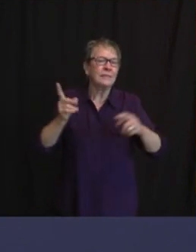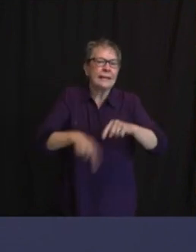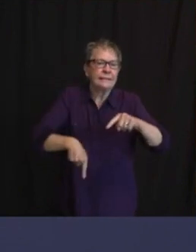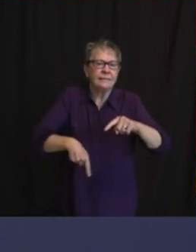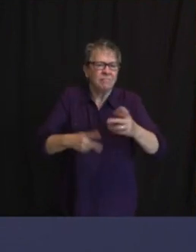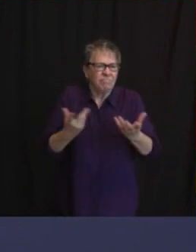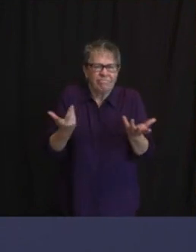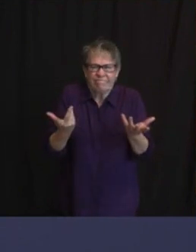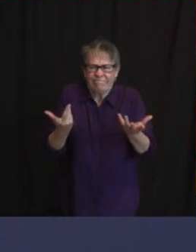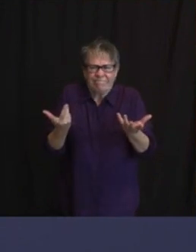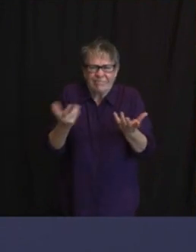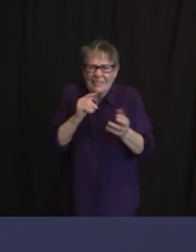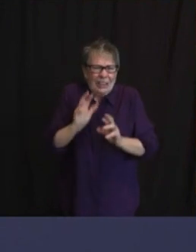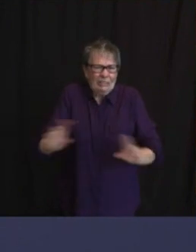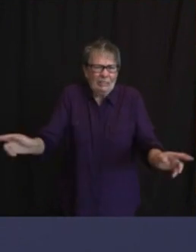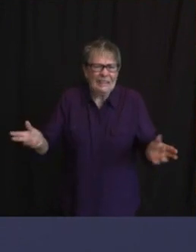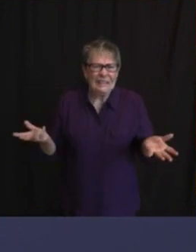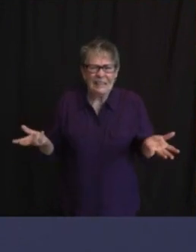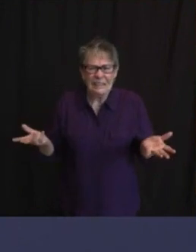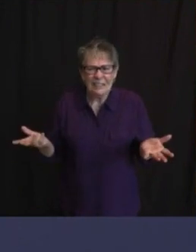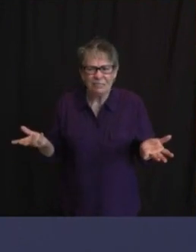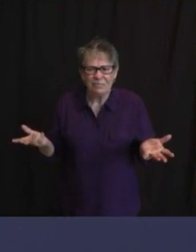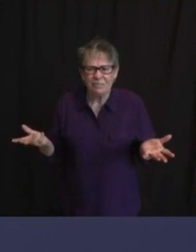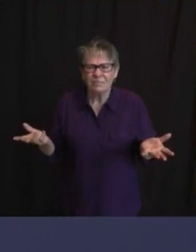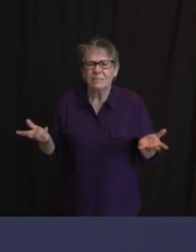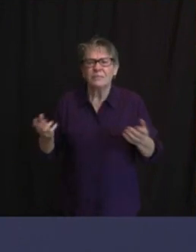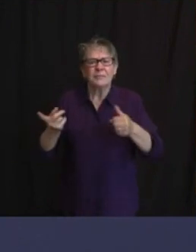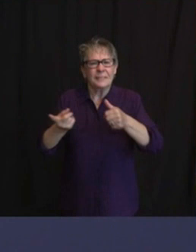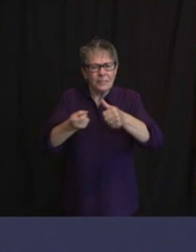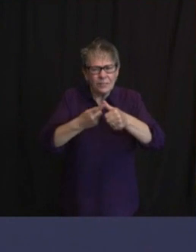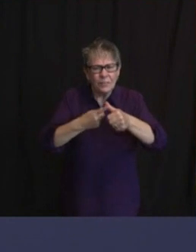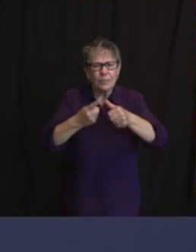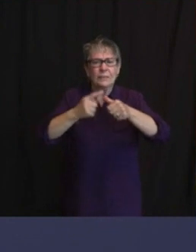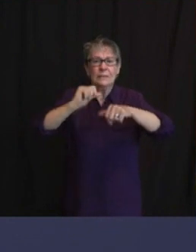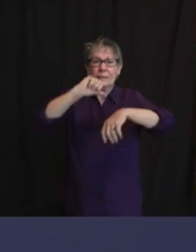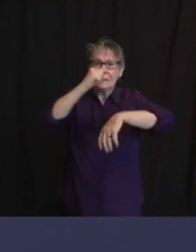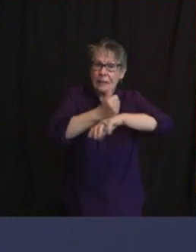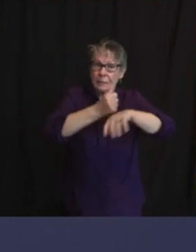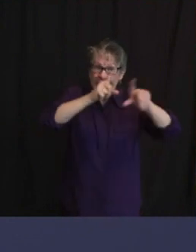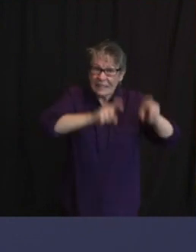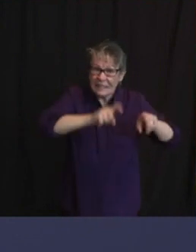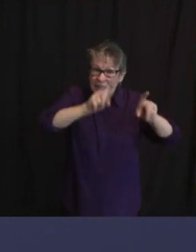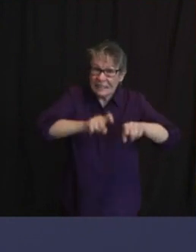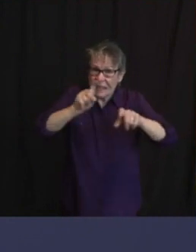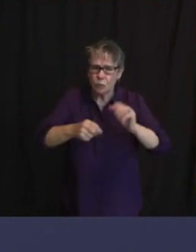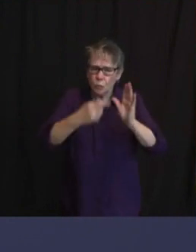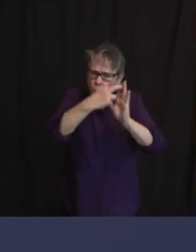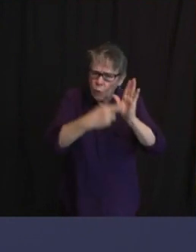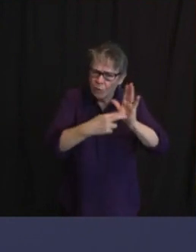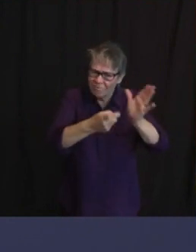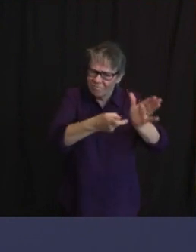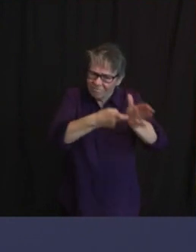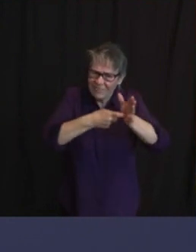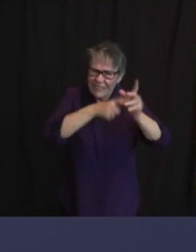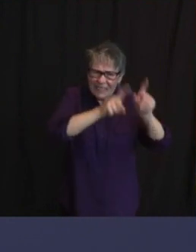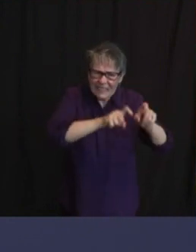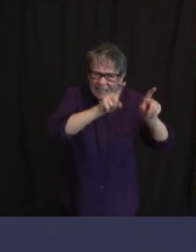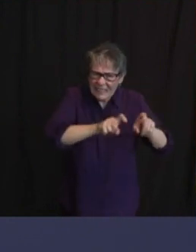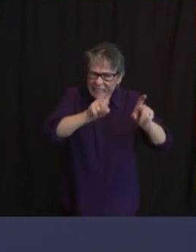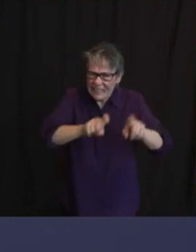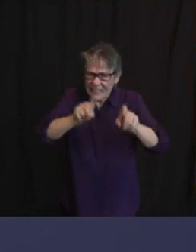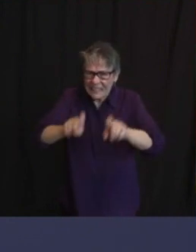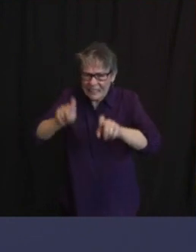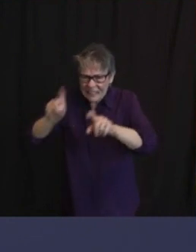folks, as well as on the heels of that at some point sooner than later, a contact tracing protocols as well. I'll just go back to the